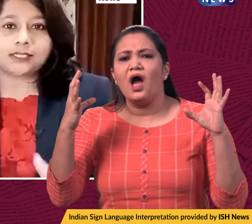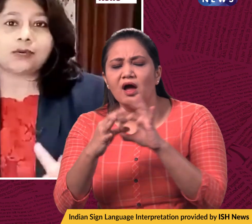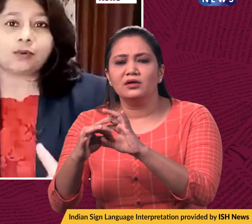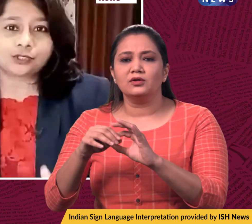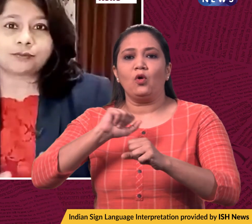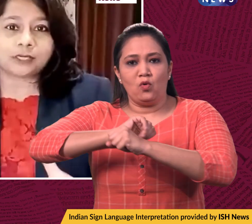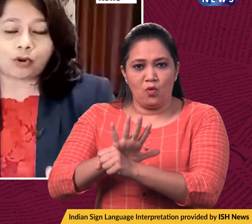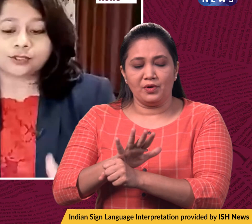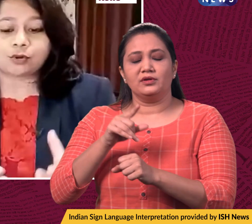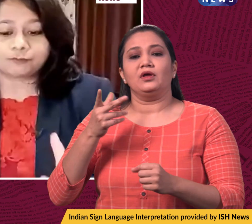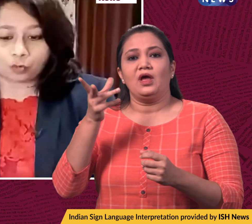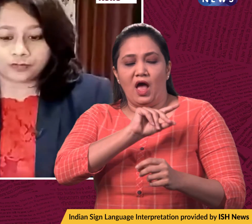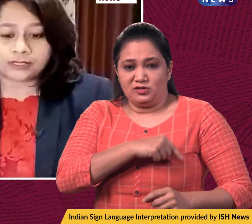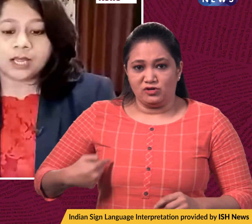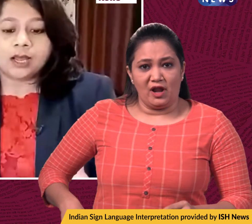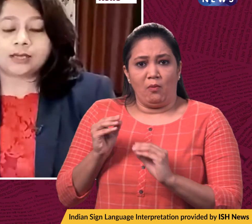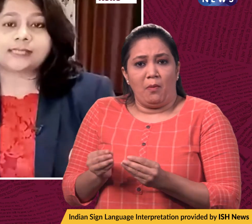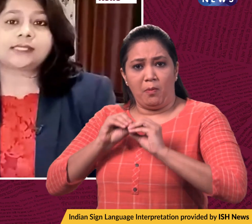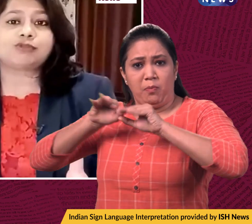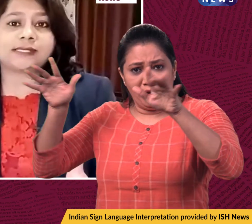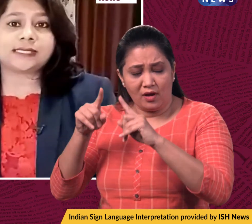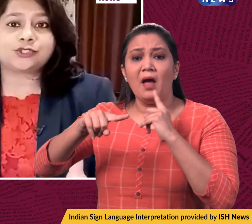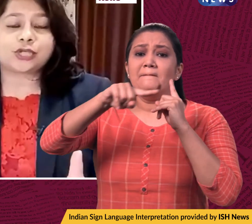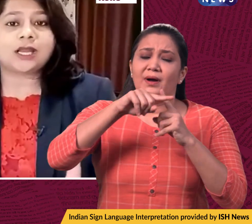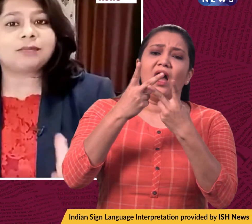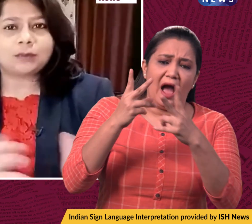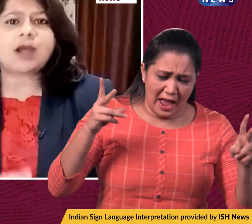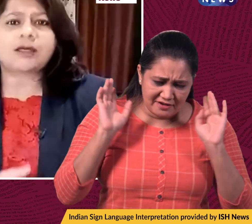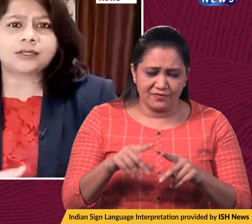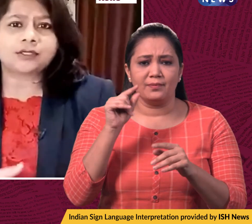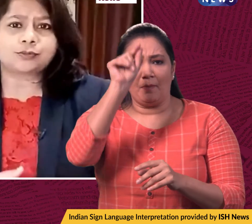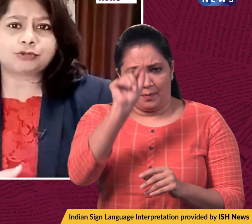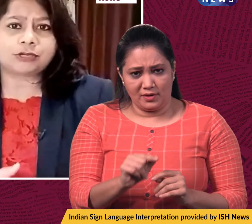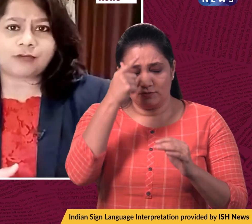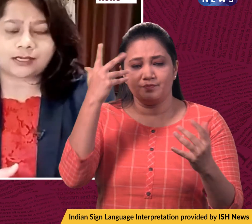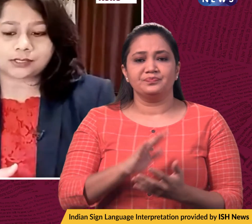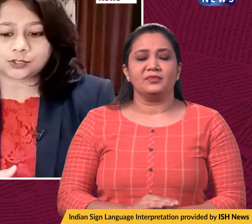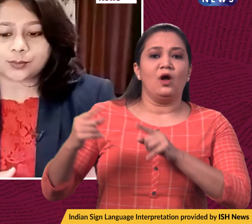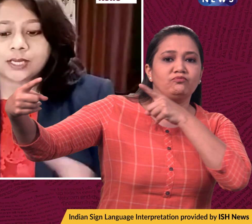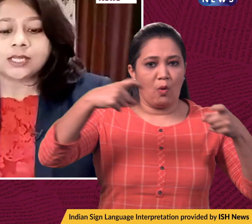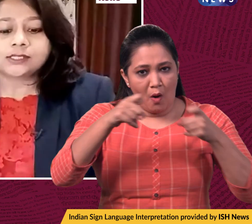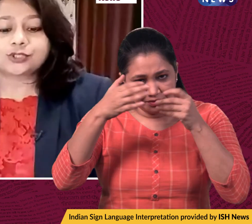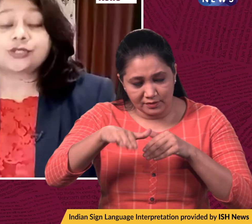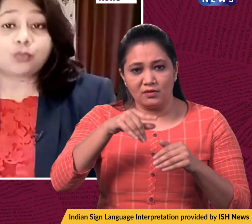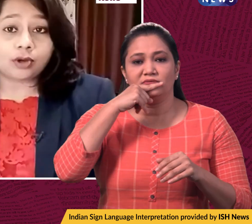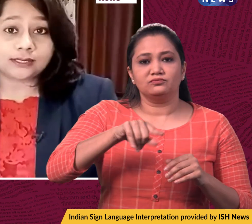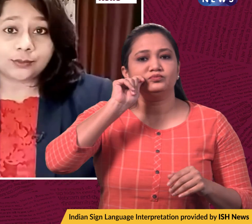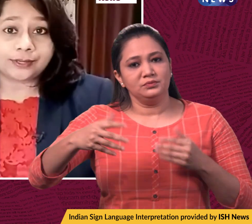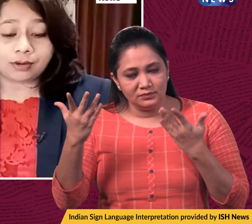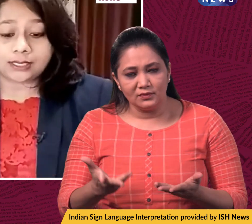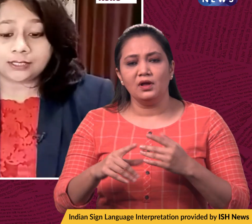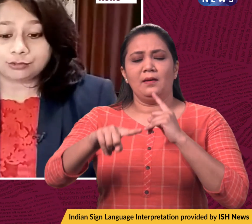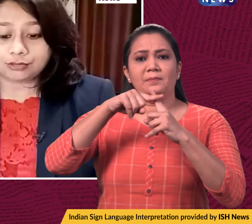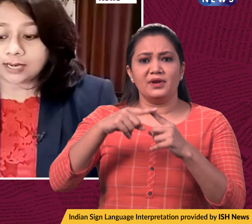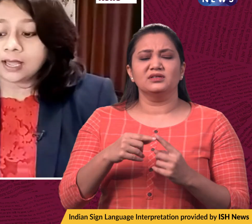was partly also because of COVID cases rising in China, but there were other contributing factors as well, such as the war that's